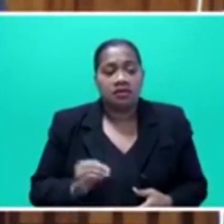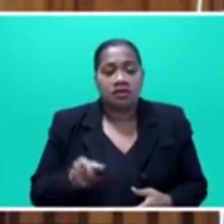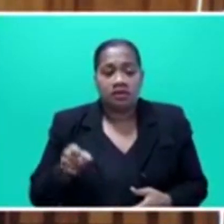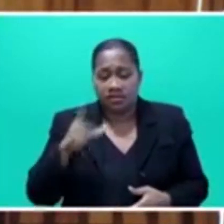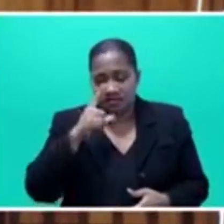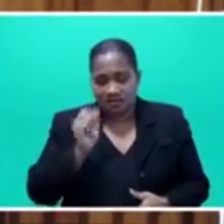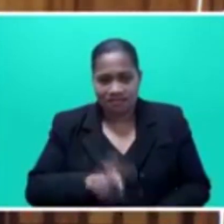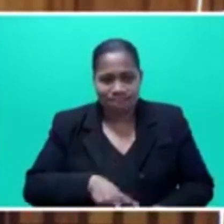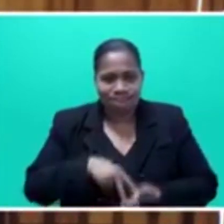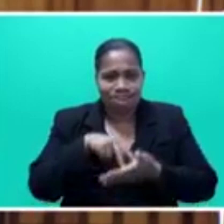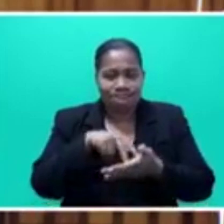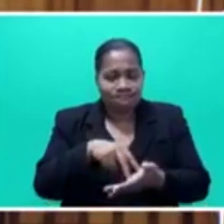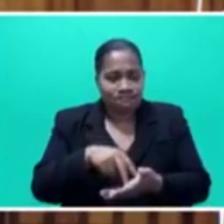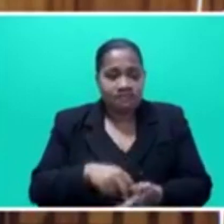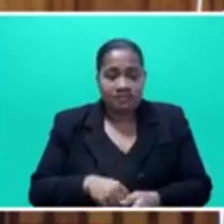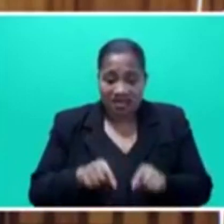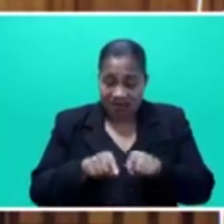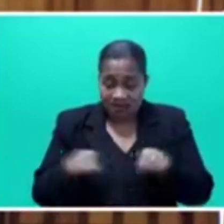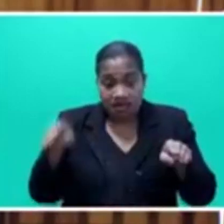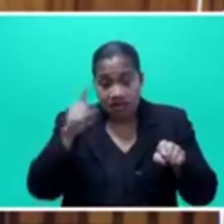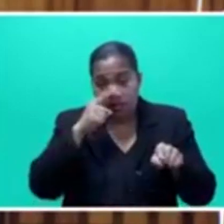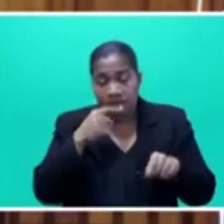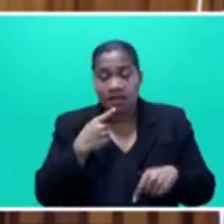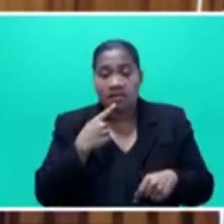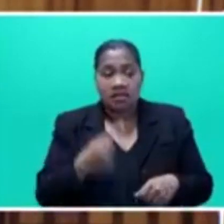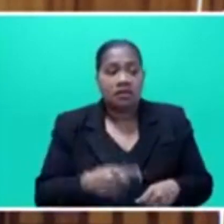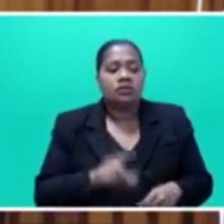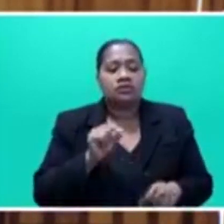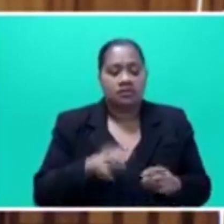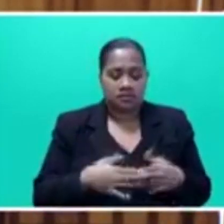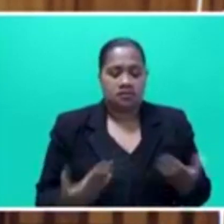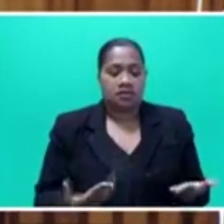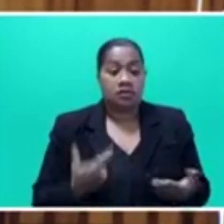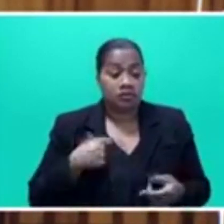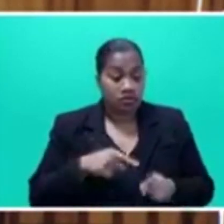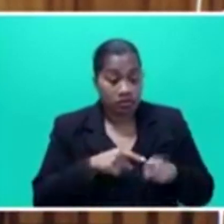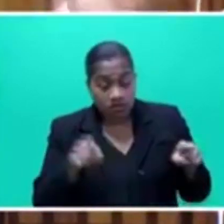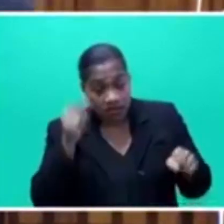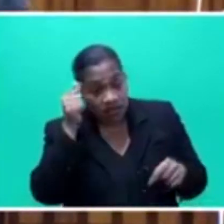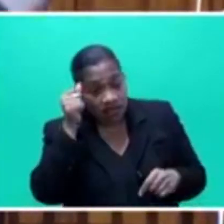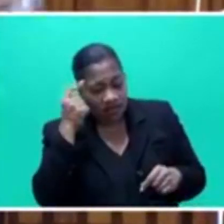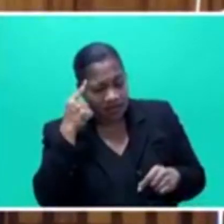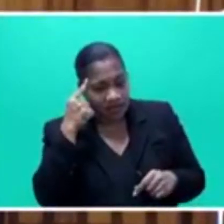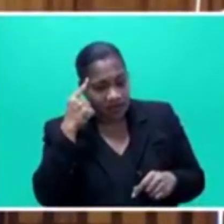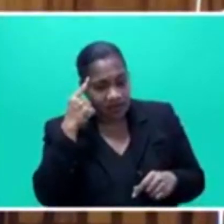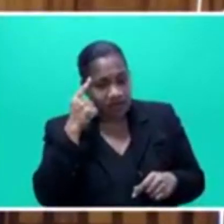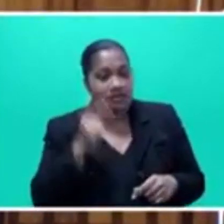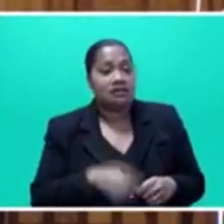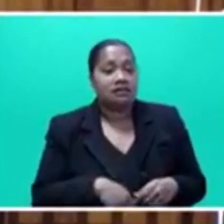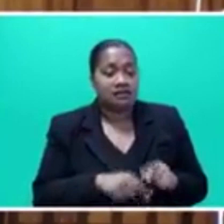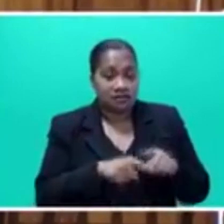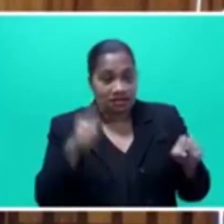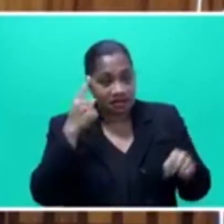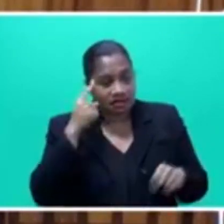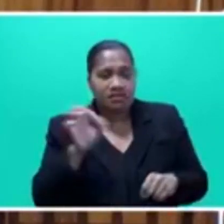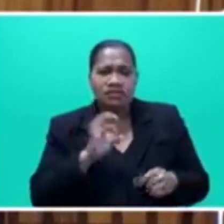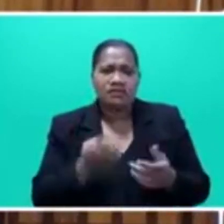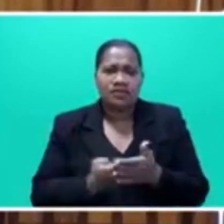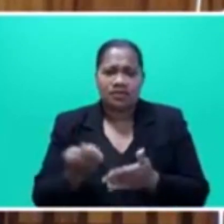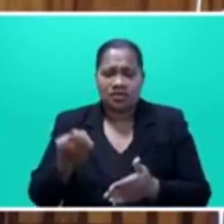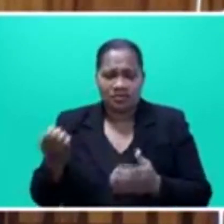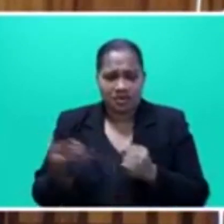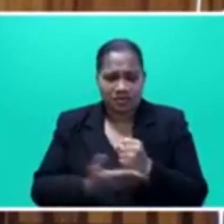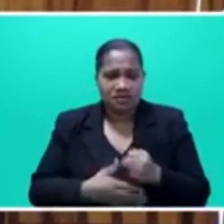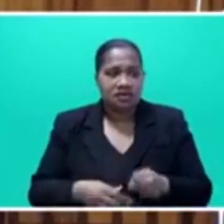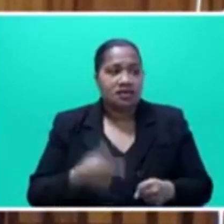on their feet. And these people are saying, do it now, because they think, it's not for any economic basis, because they think